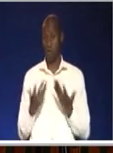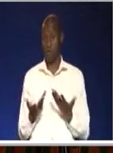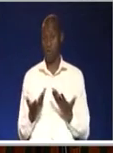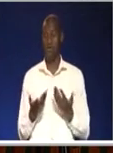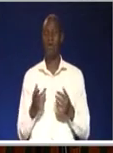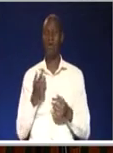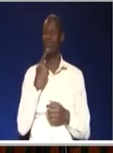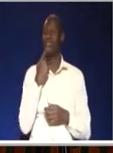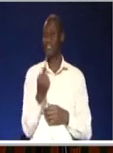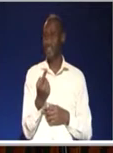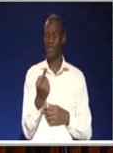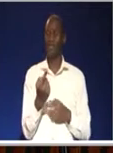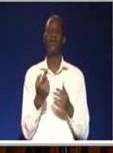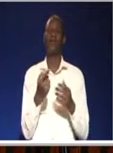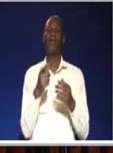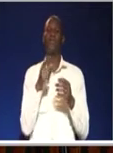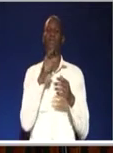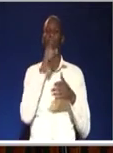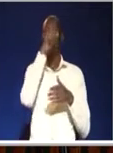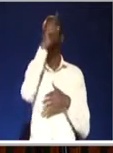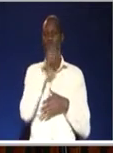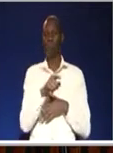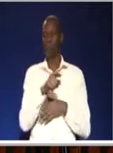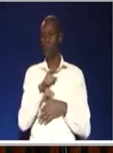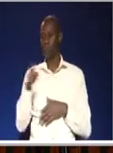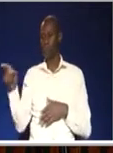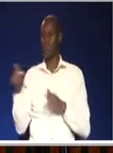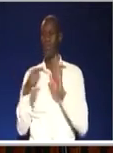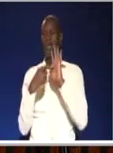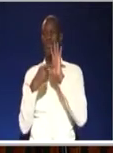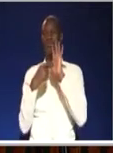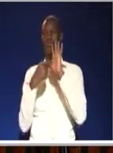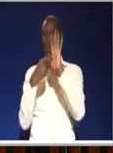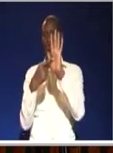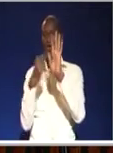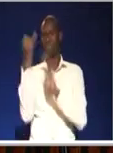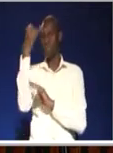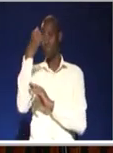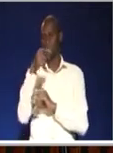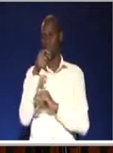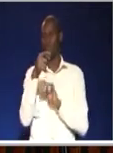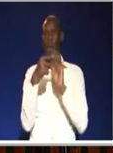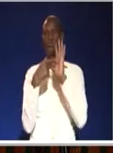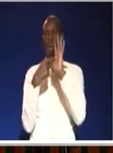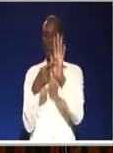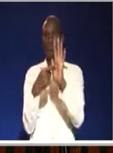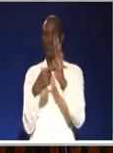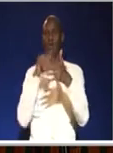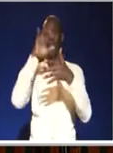we are saying it is a graphical representation of the demand